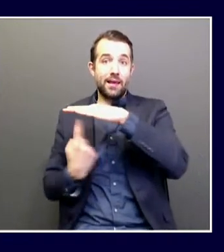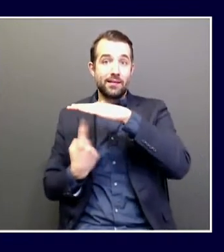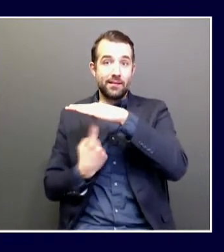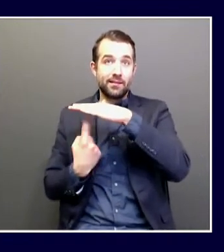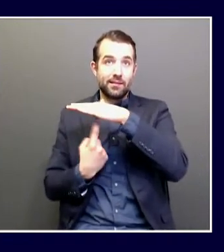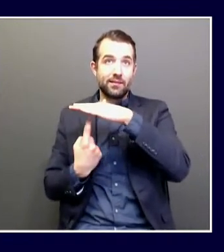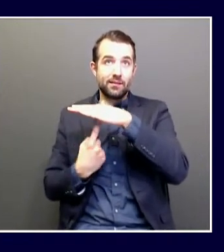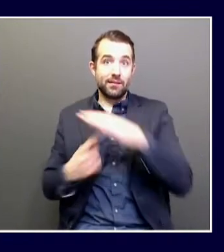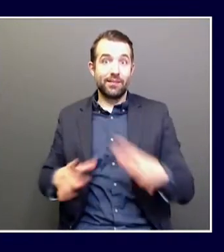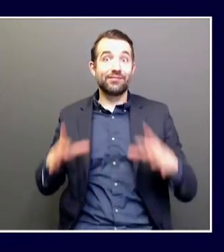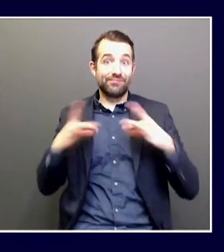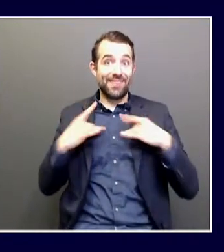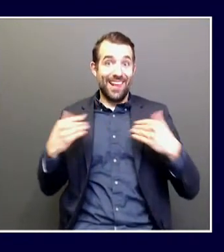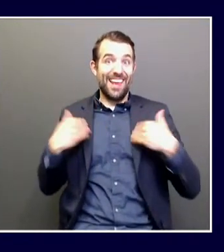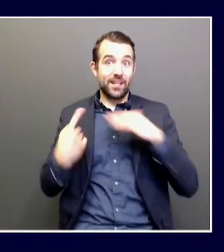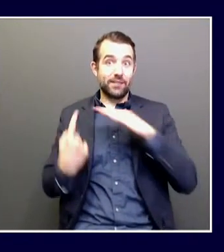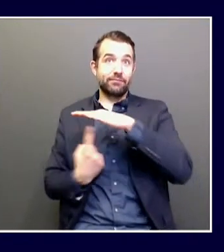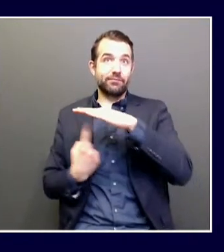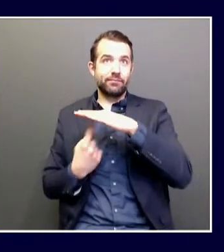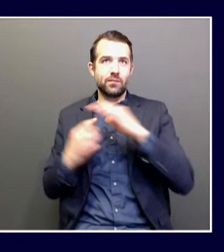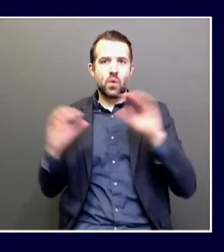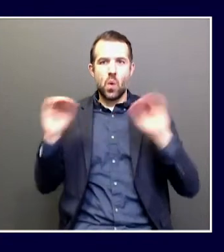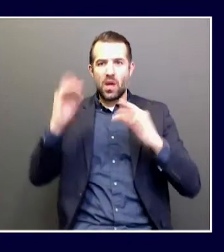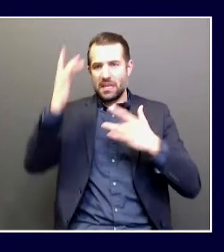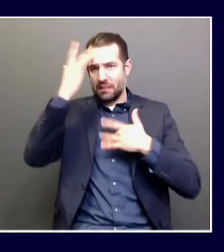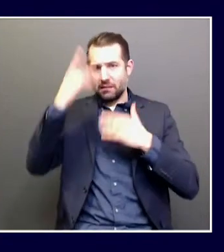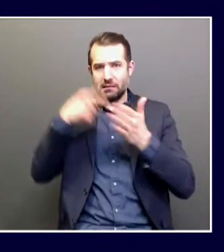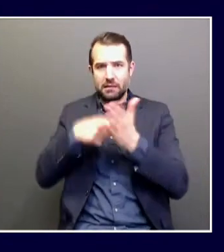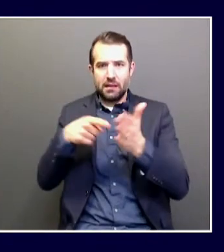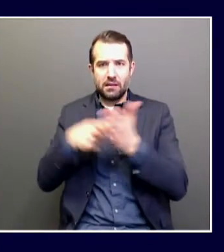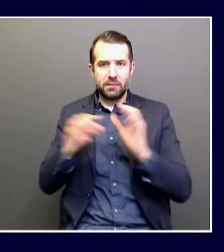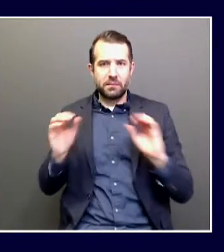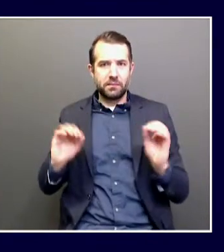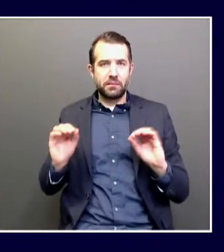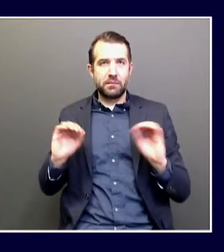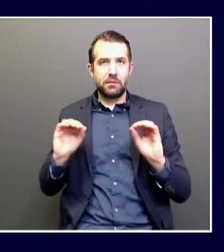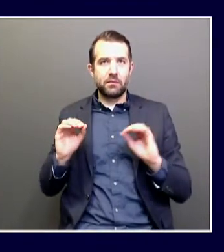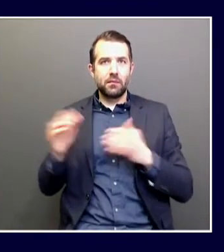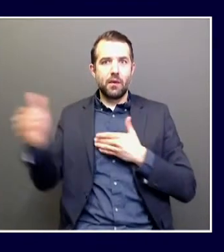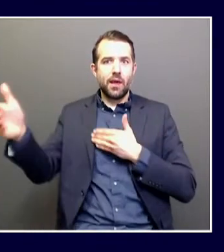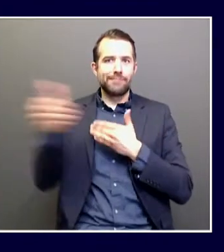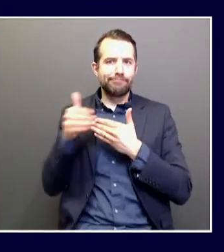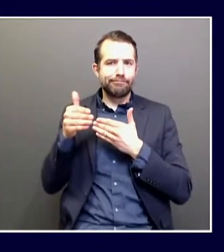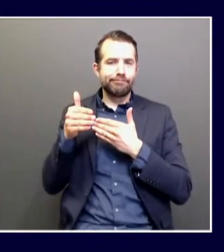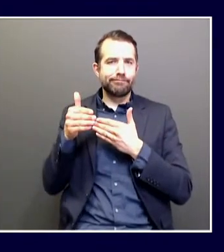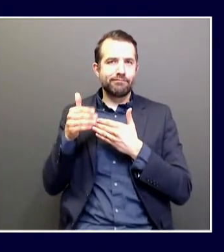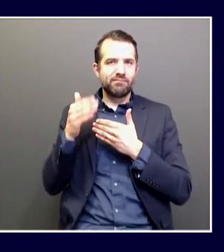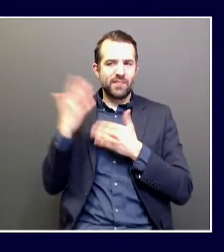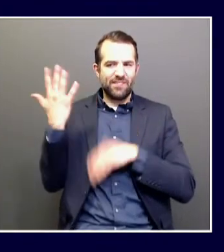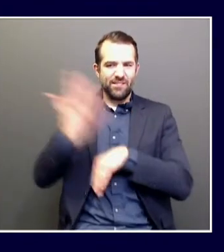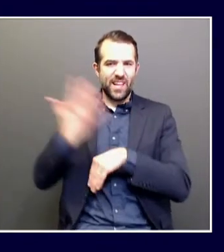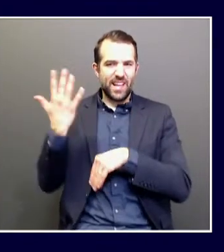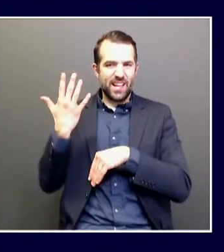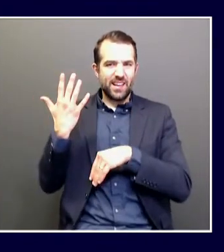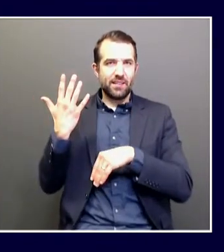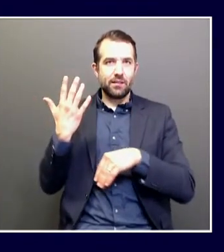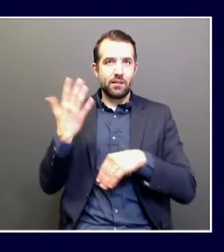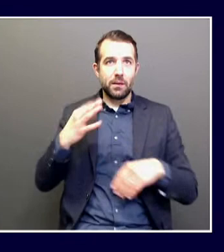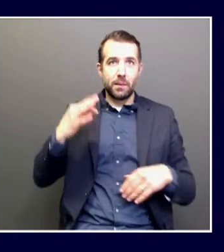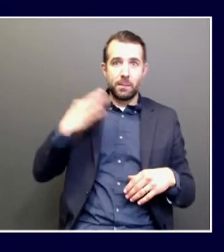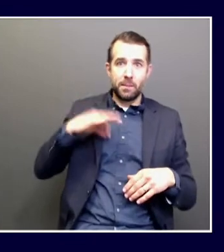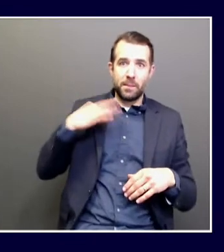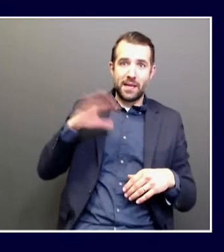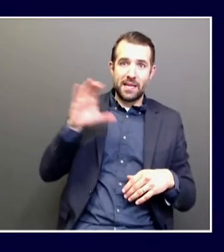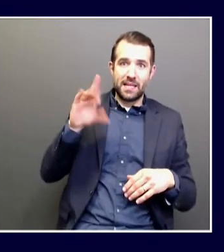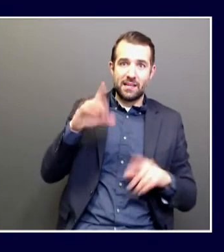negative test for such people. And I understand that the Maine CDC has adopted this guidance. I'm wondering, is there room for variation